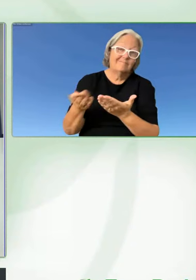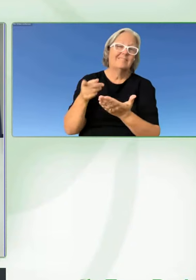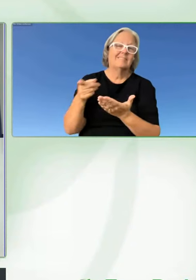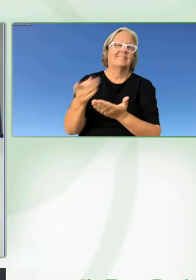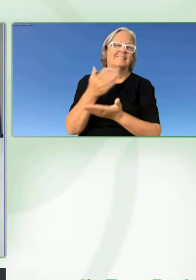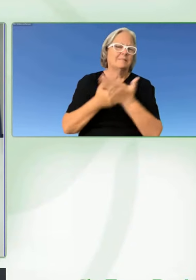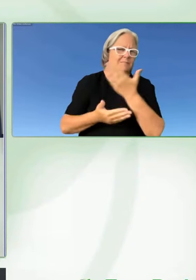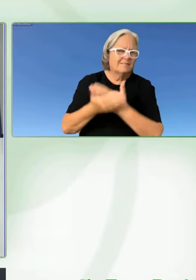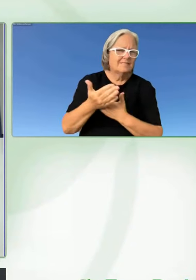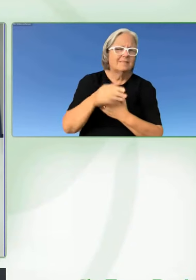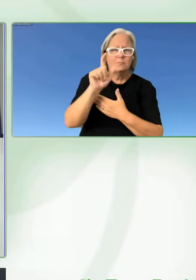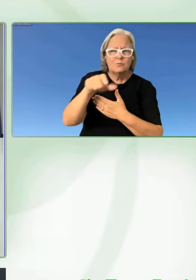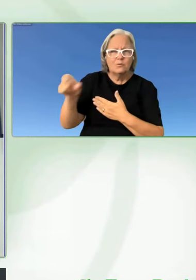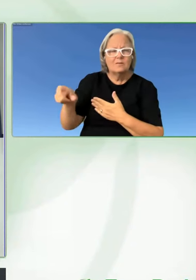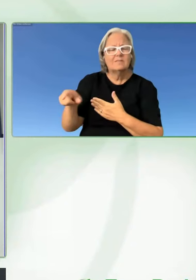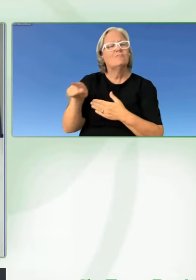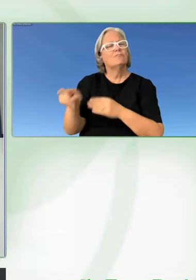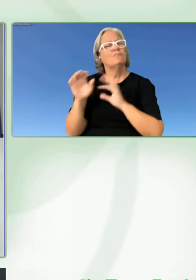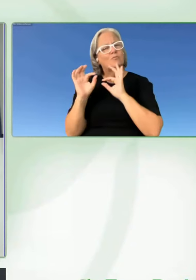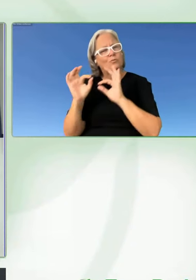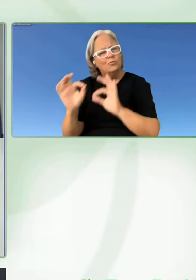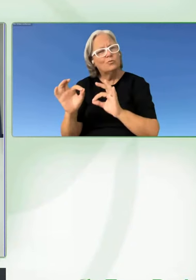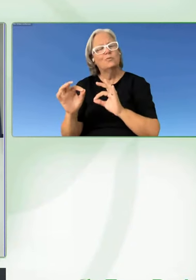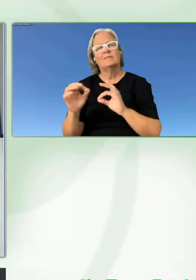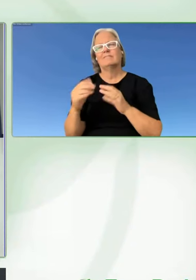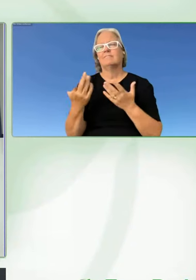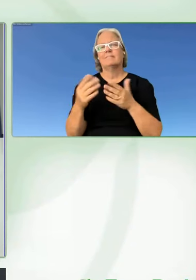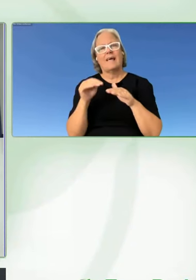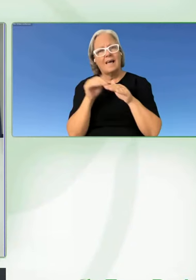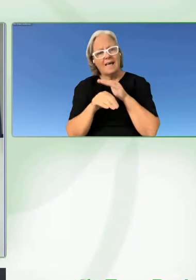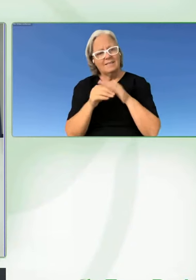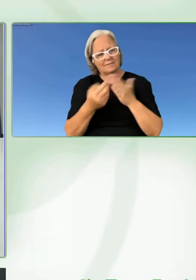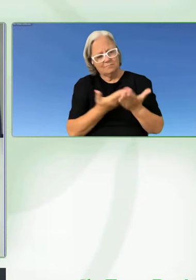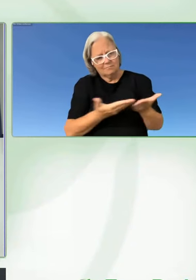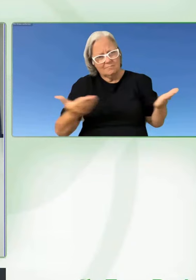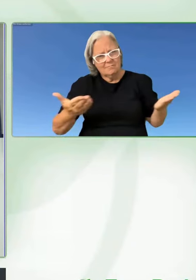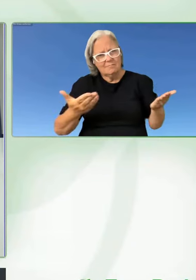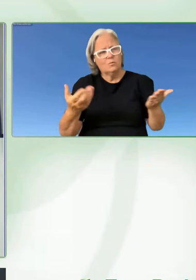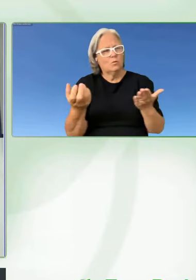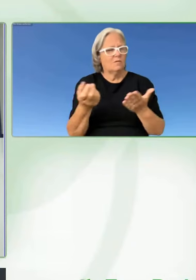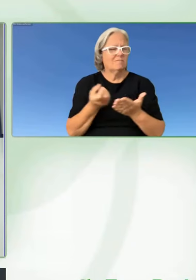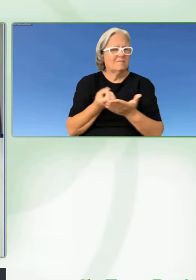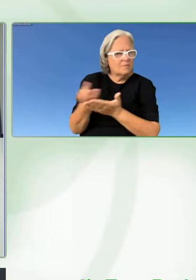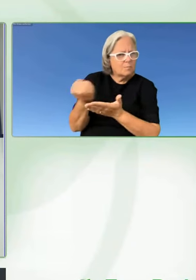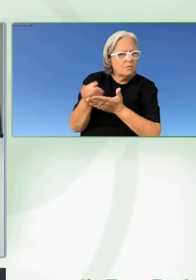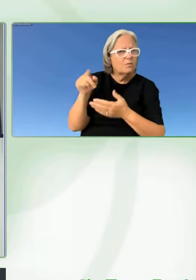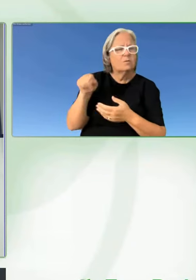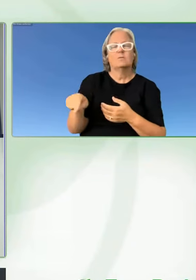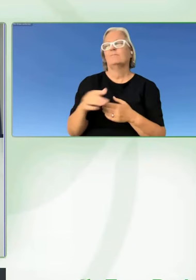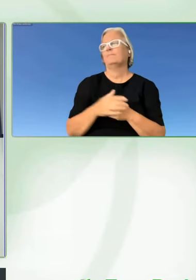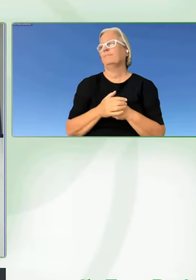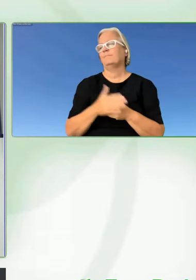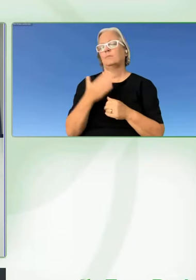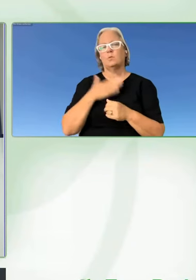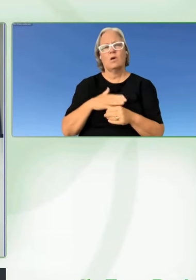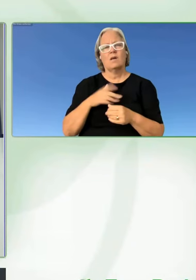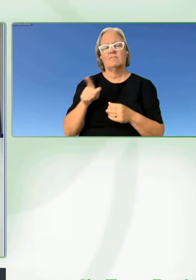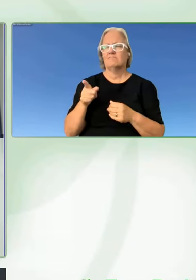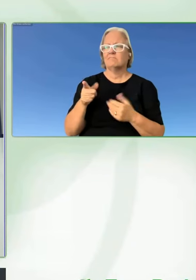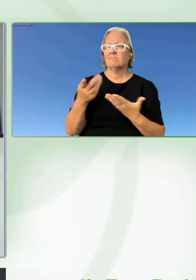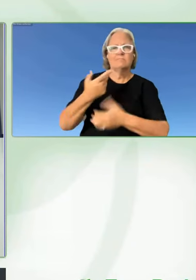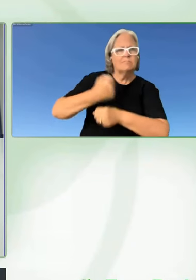the access to and participate in or advance in employment, or to undergo